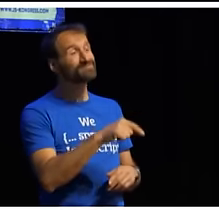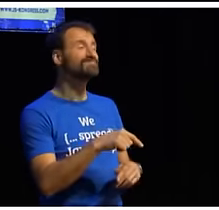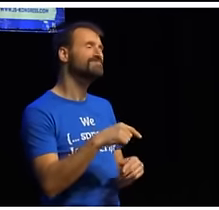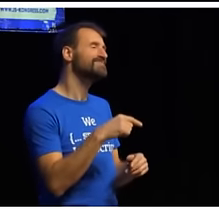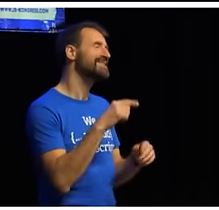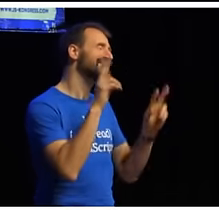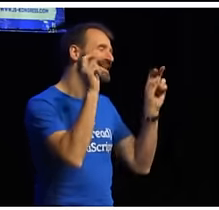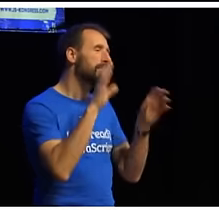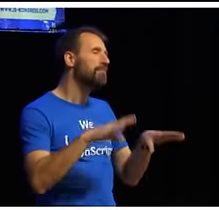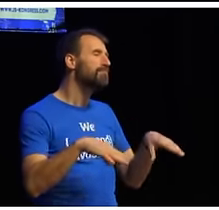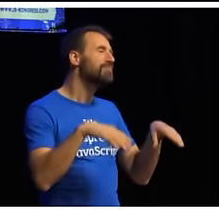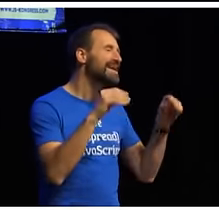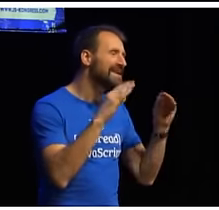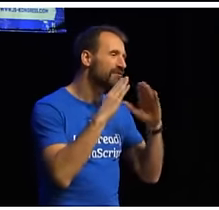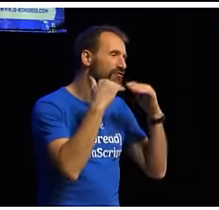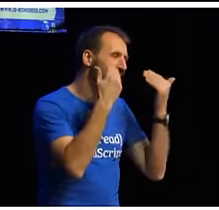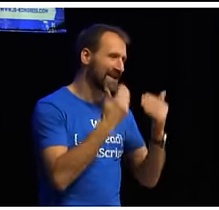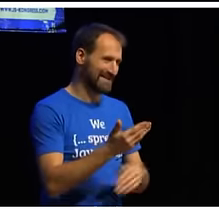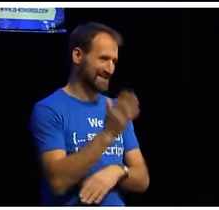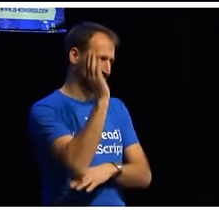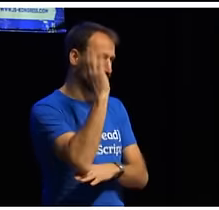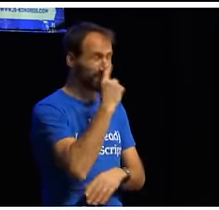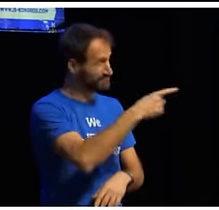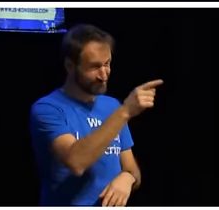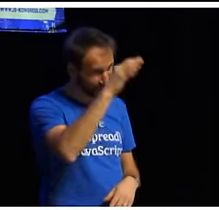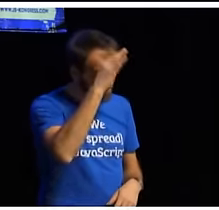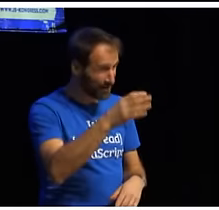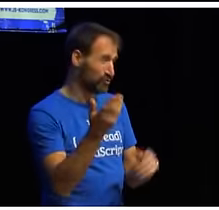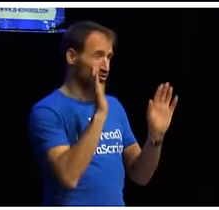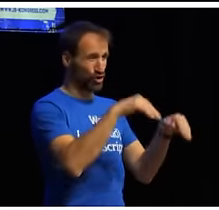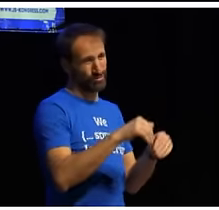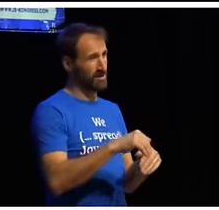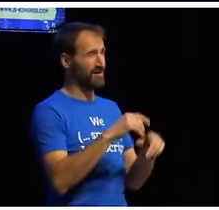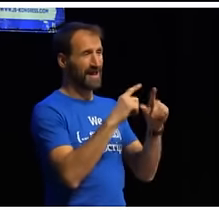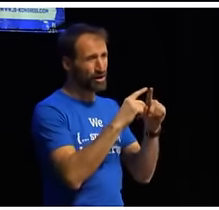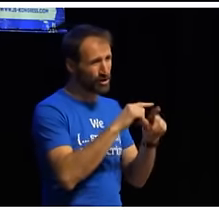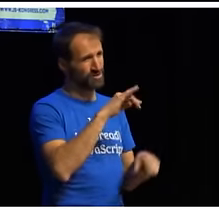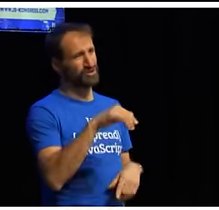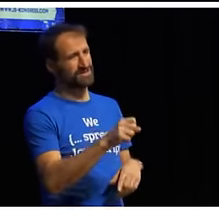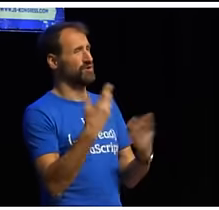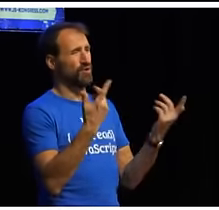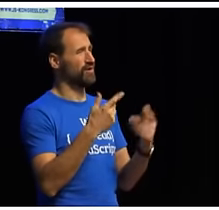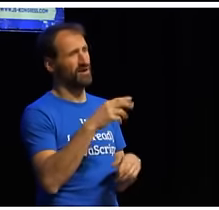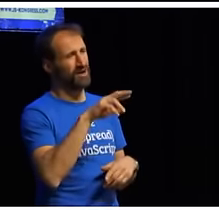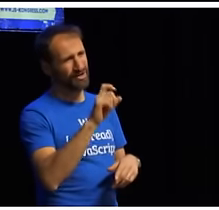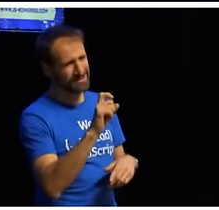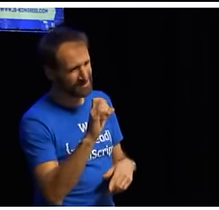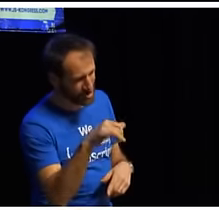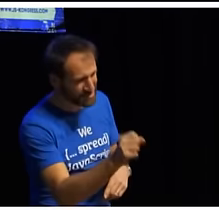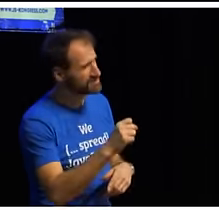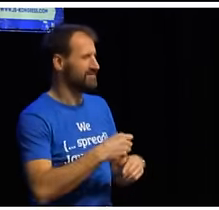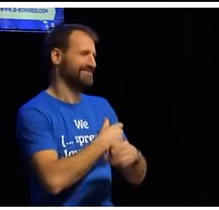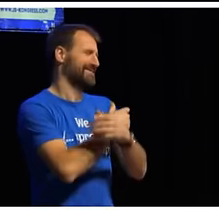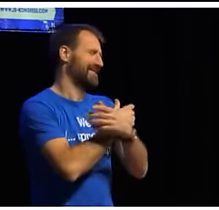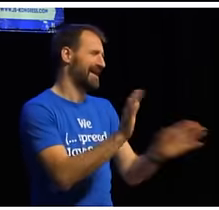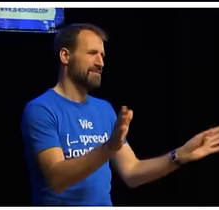So when you have no knowledge about RxJS or Angular 2, it's totally fine. So you can follow these